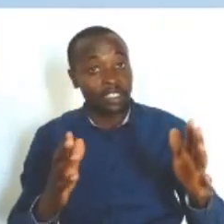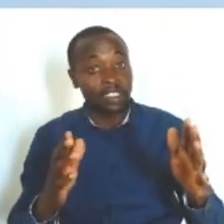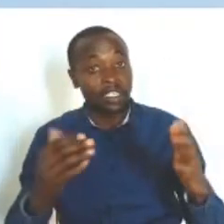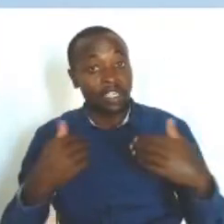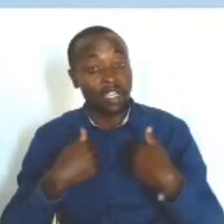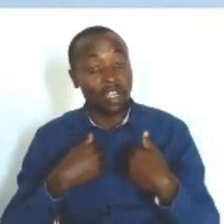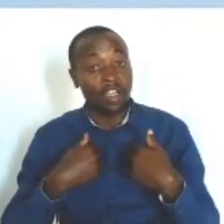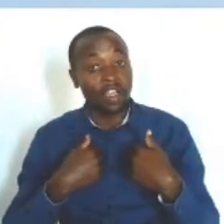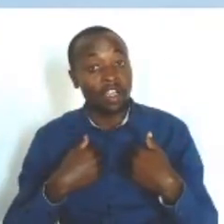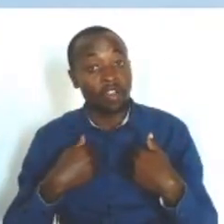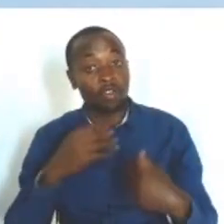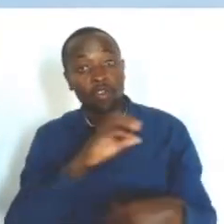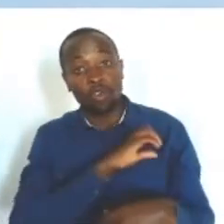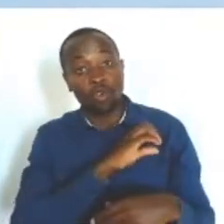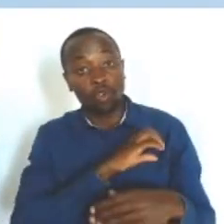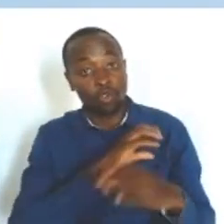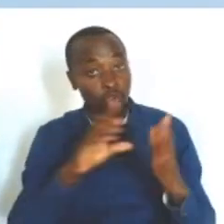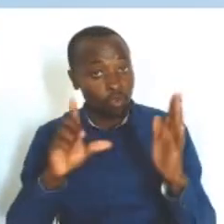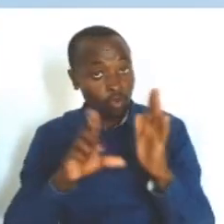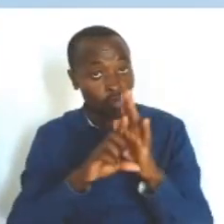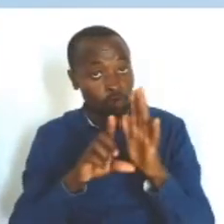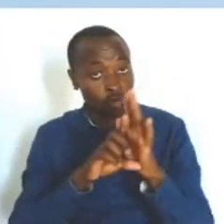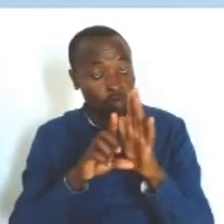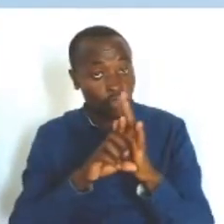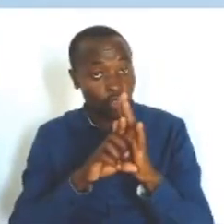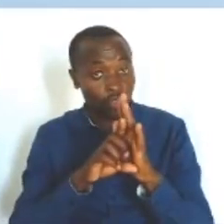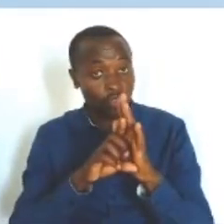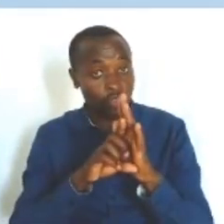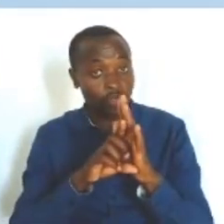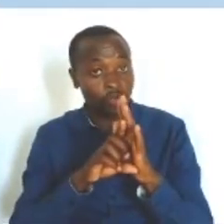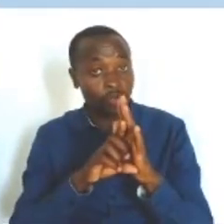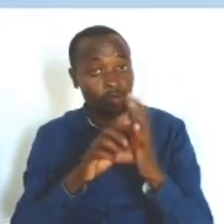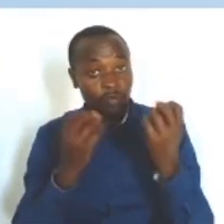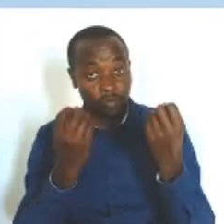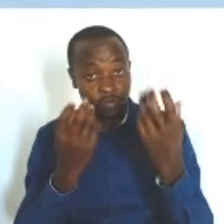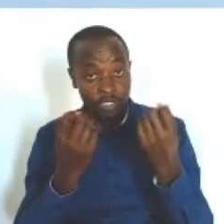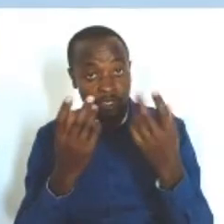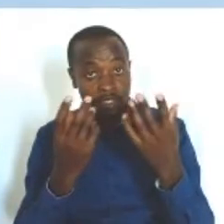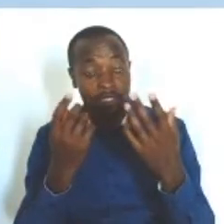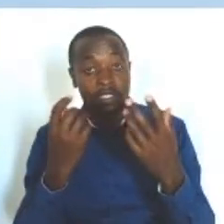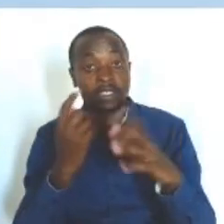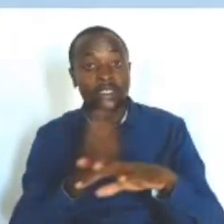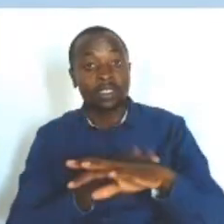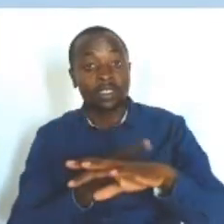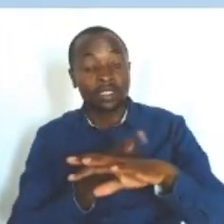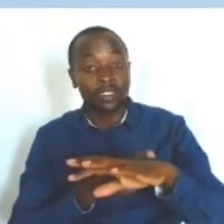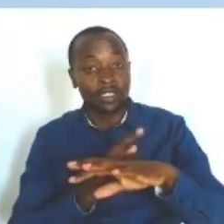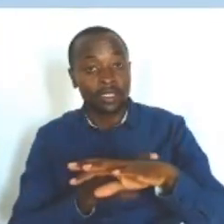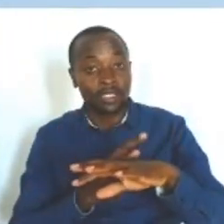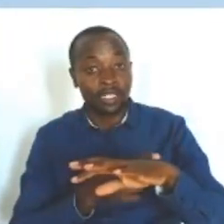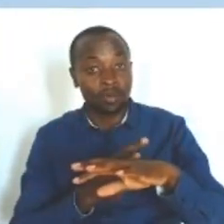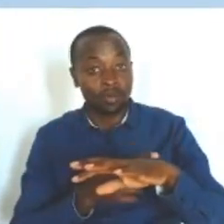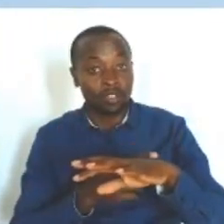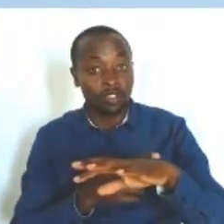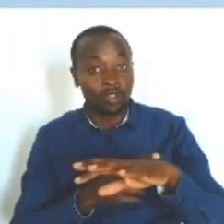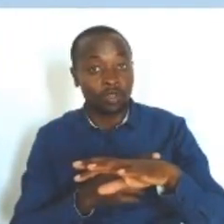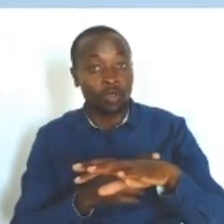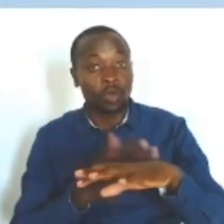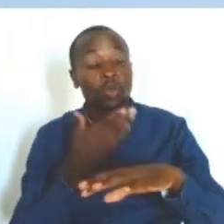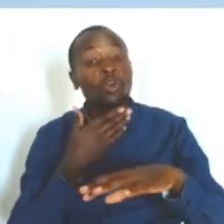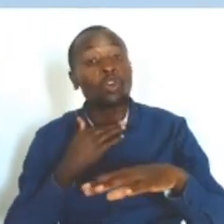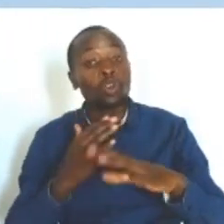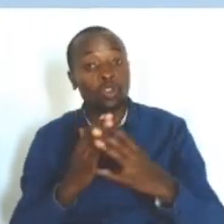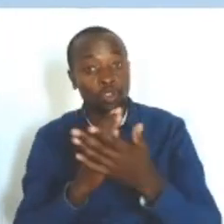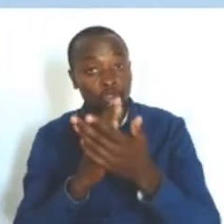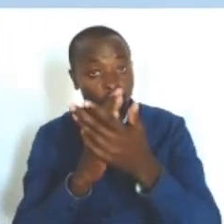laws that govern the mankind. Many are the time the religions don't want to subject to the rule or leadership